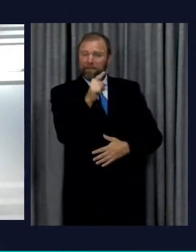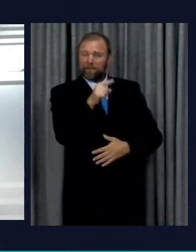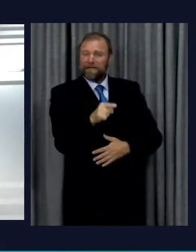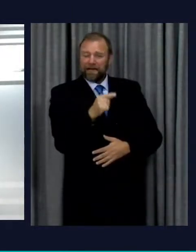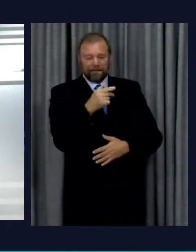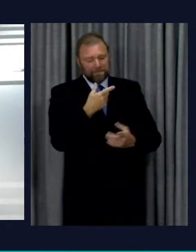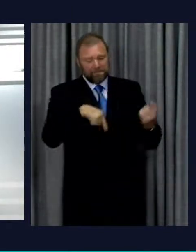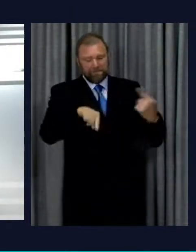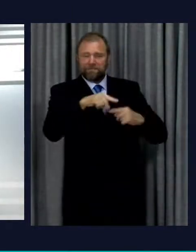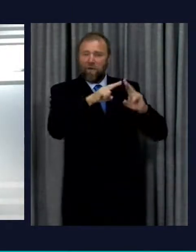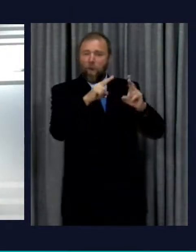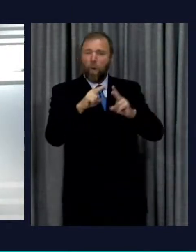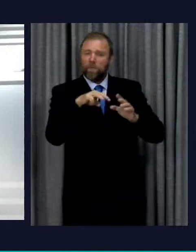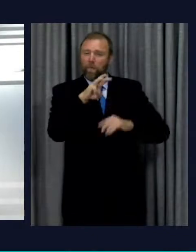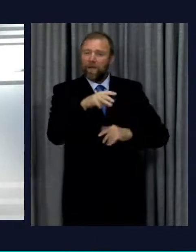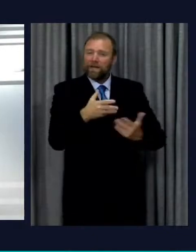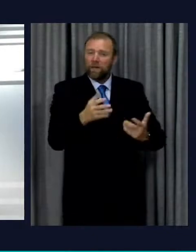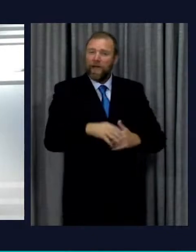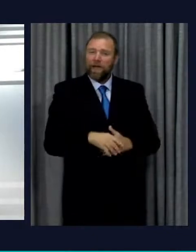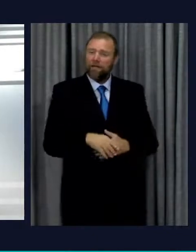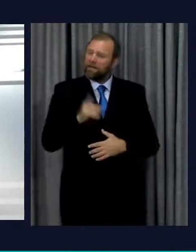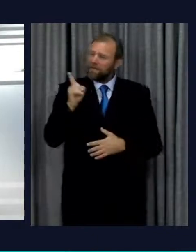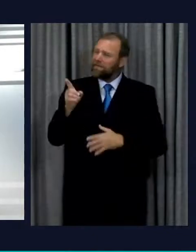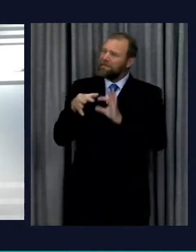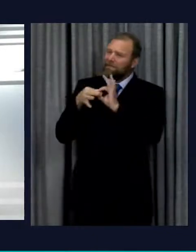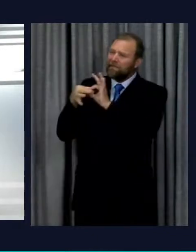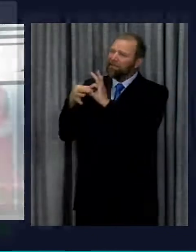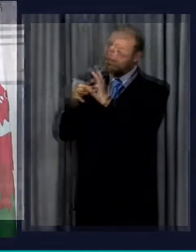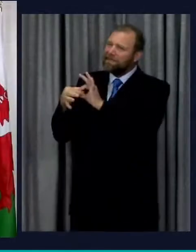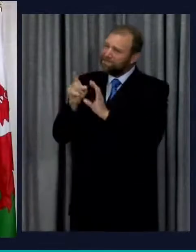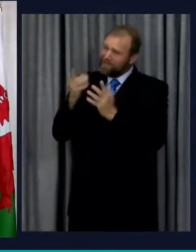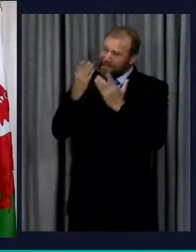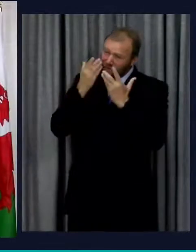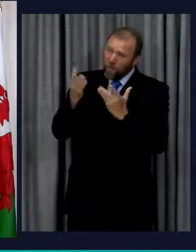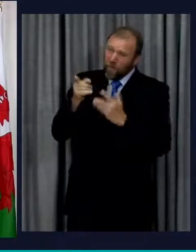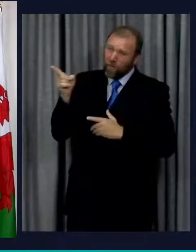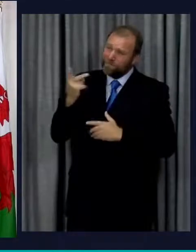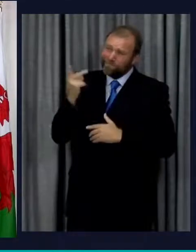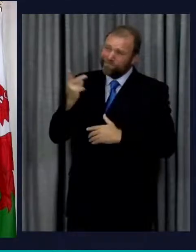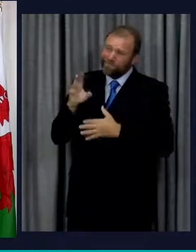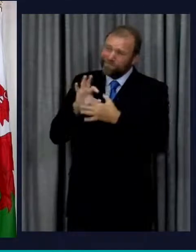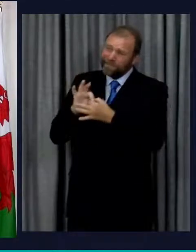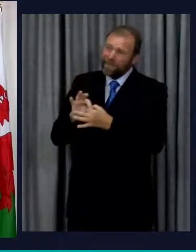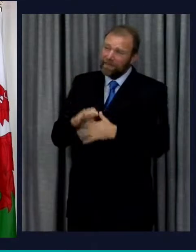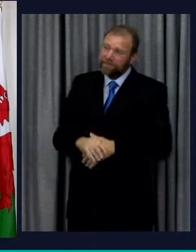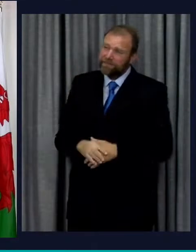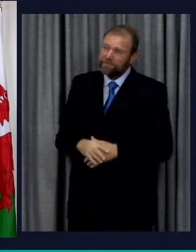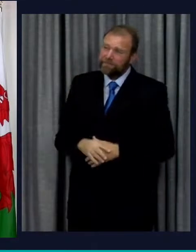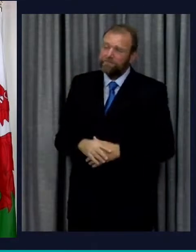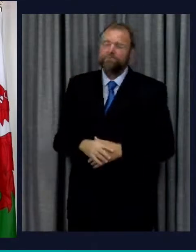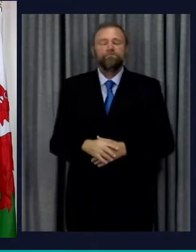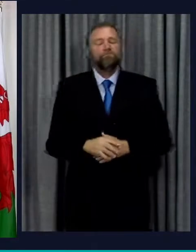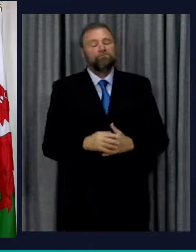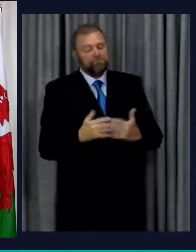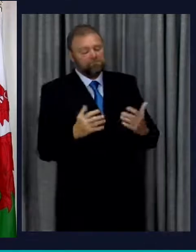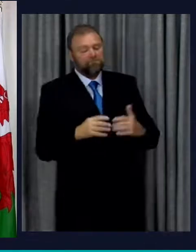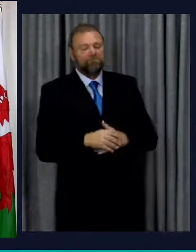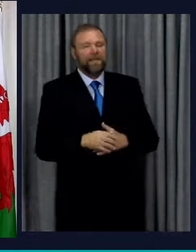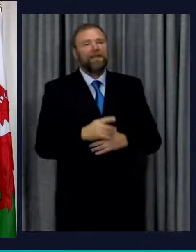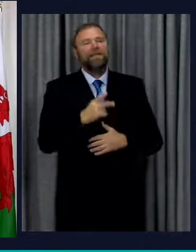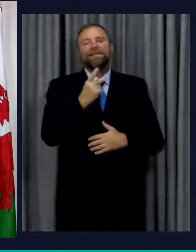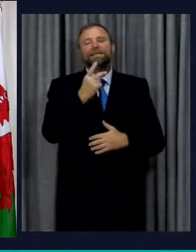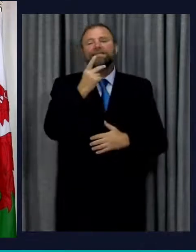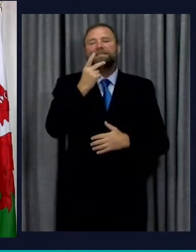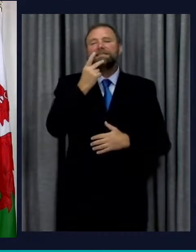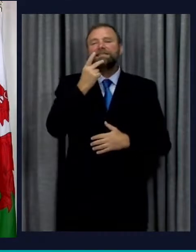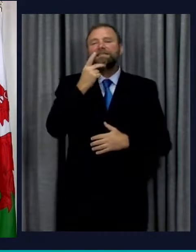that the two governments are working together, that Welsh Government wasn't even informed about this? Well, the Deputy Minister for Climate Change has tweeted where he understands the figures.